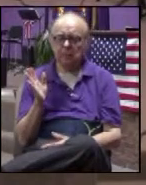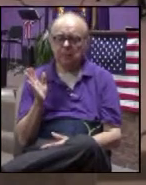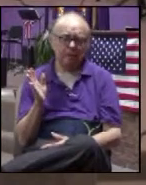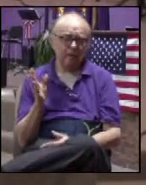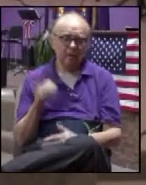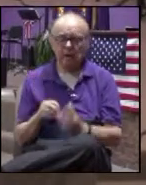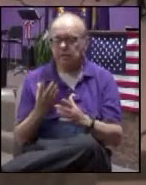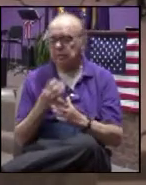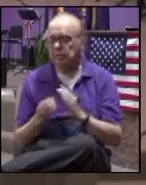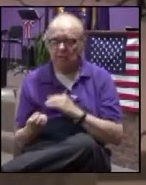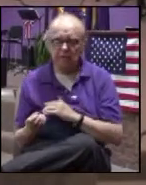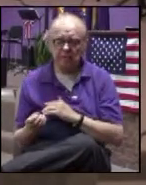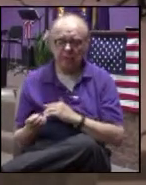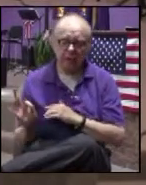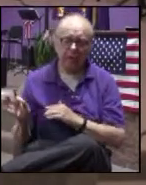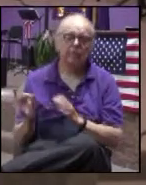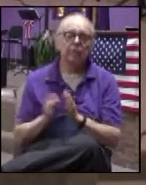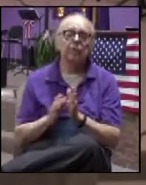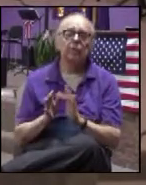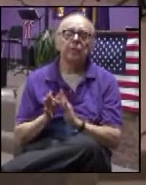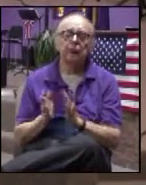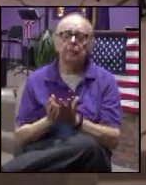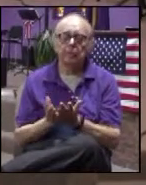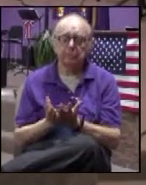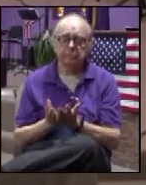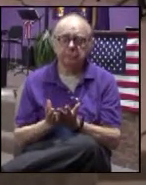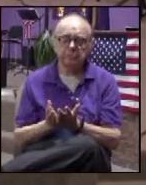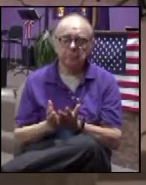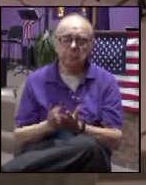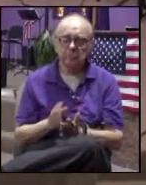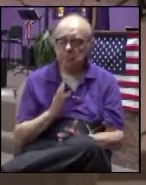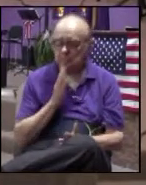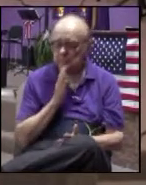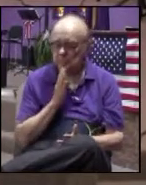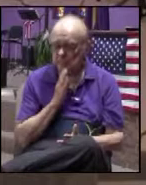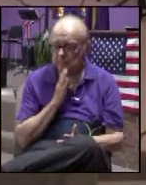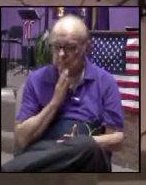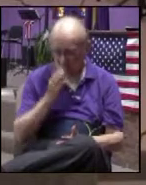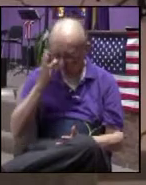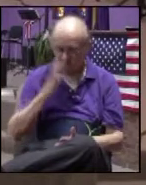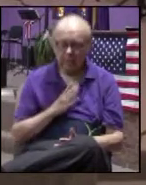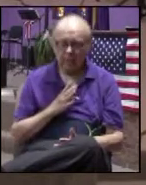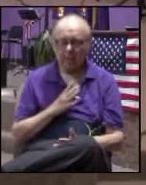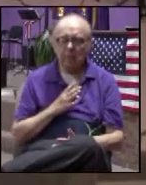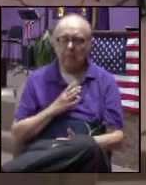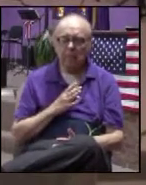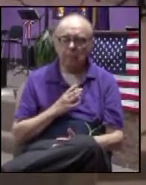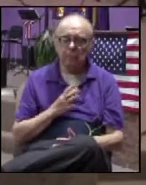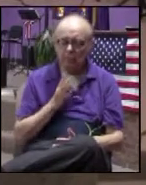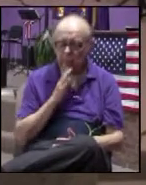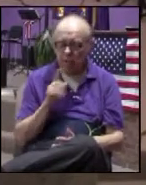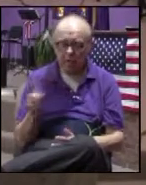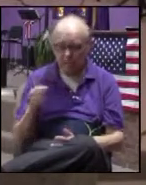and outs of the Bible, speaking to them and talking to